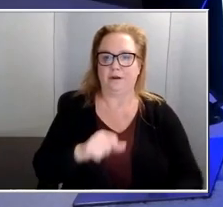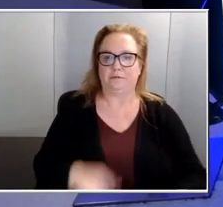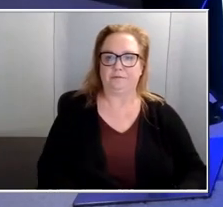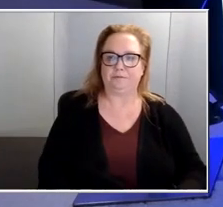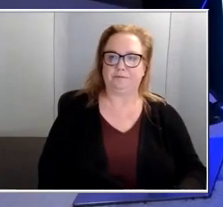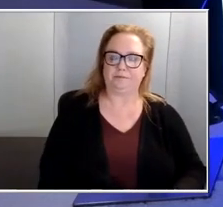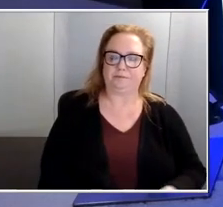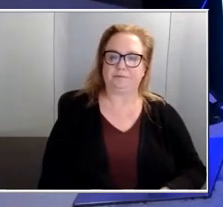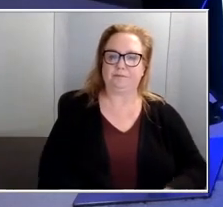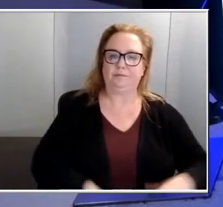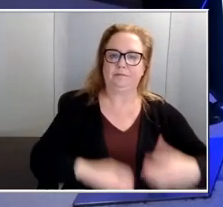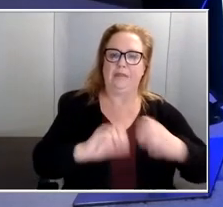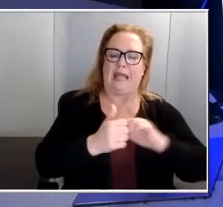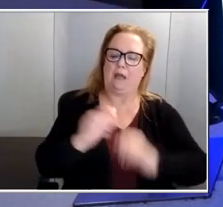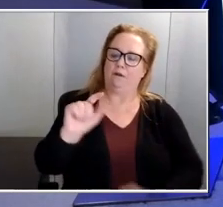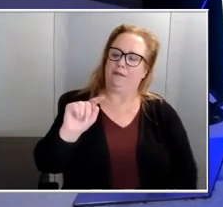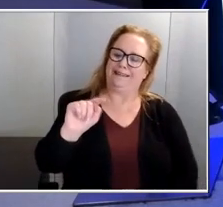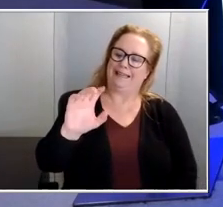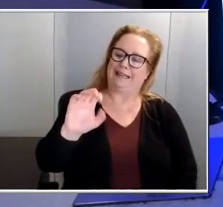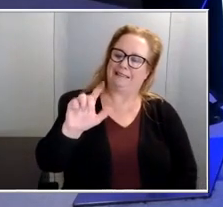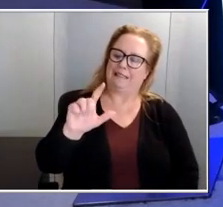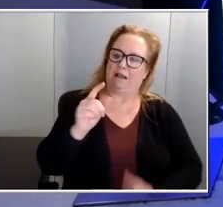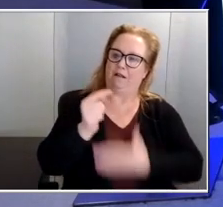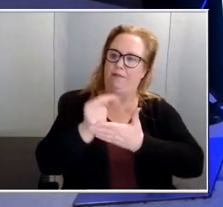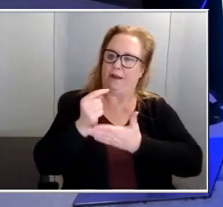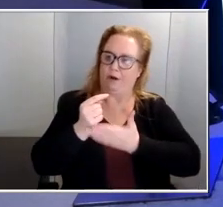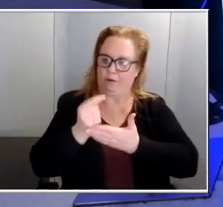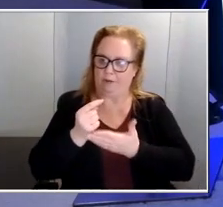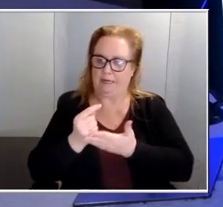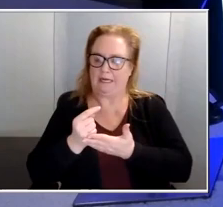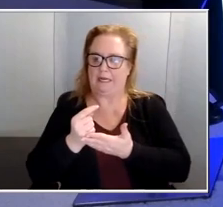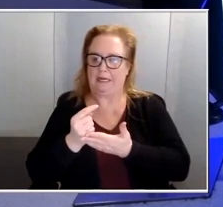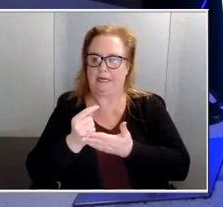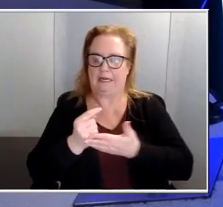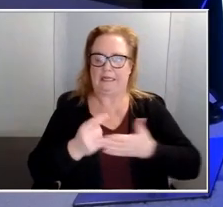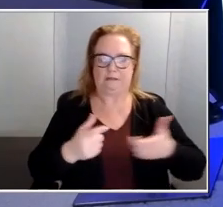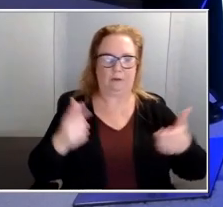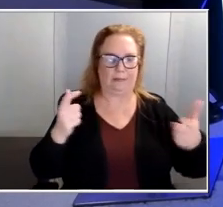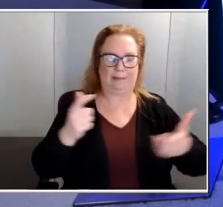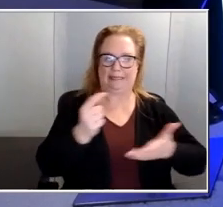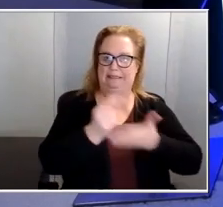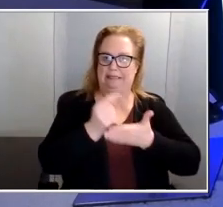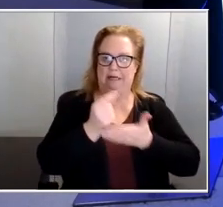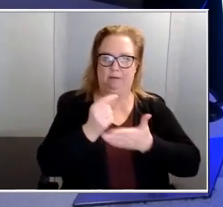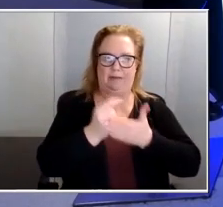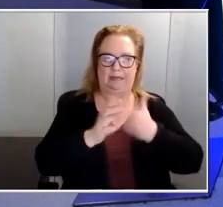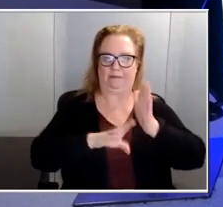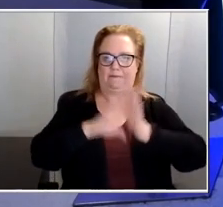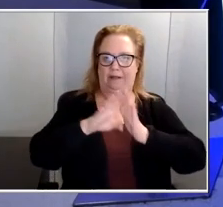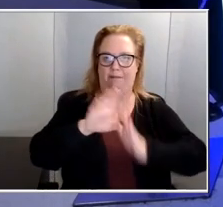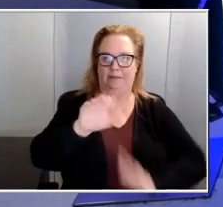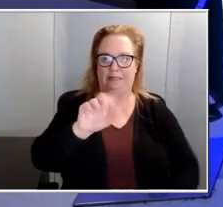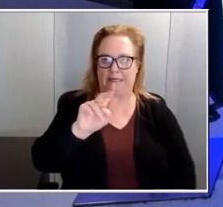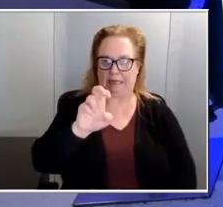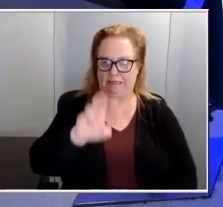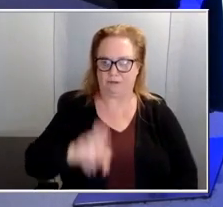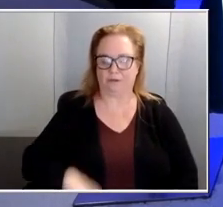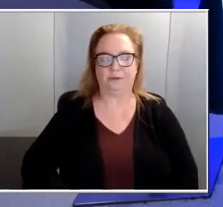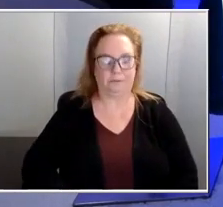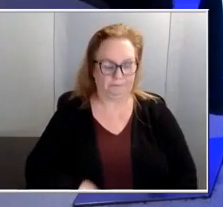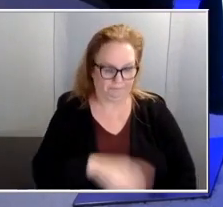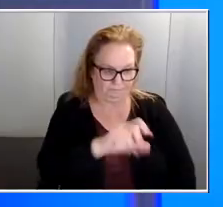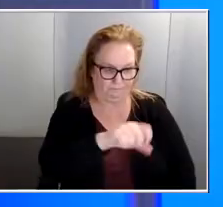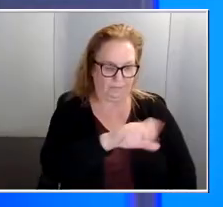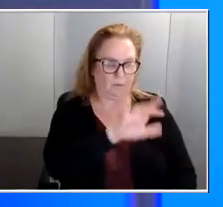about how the T-cell therapy has come along. I mean, it is one of the biggest therapeutic developments in cancer, like, ever. Absolutely. We're in the middle